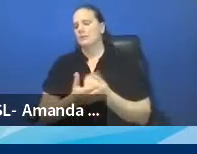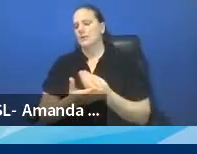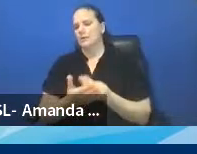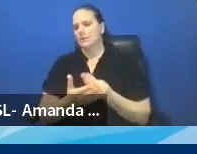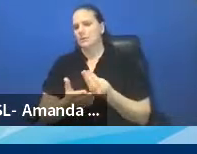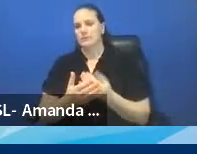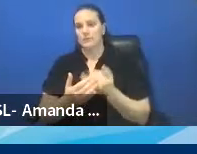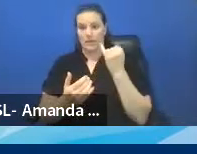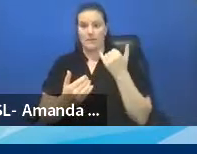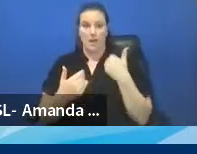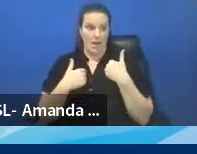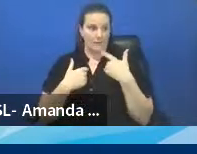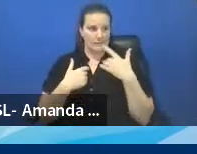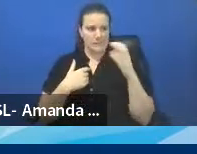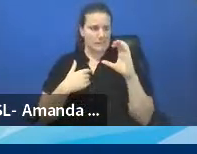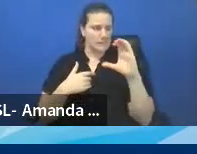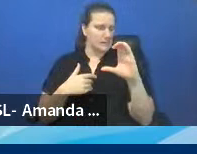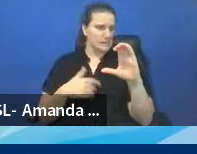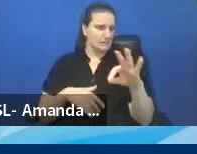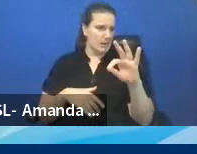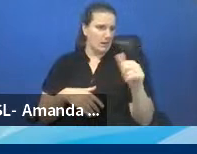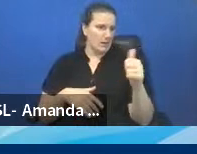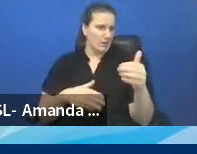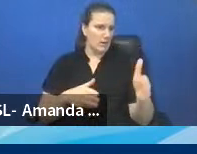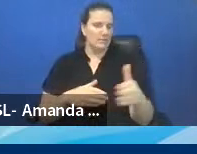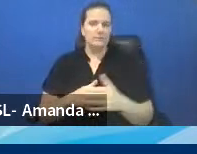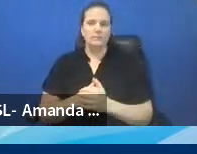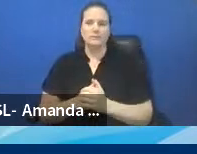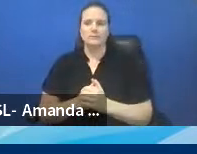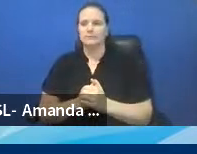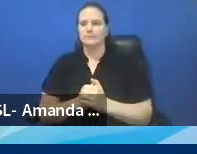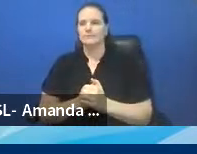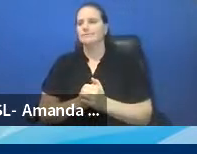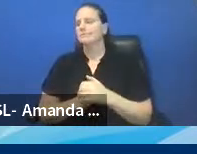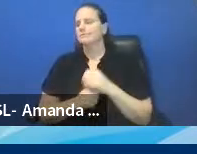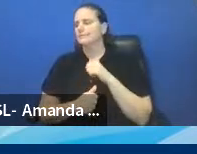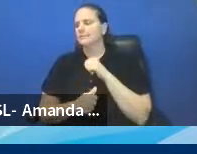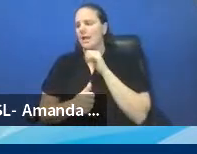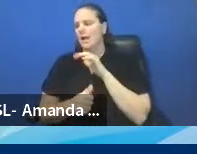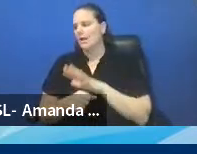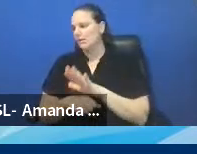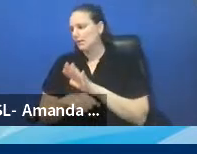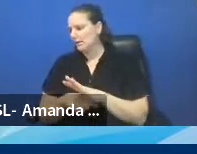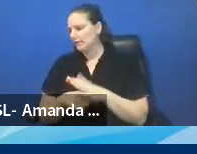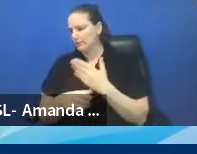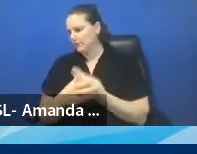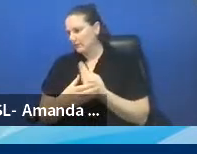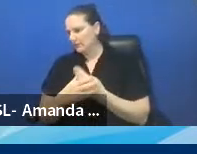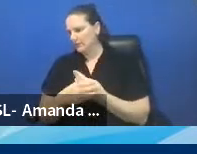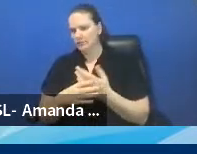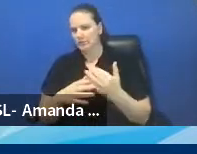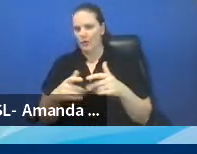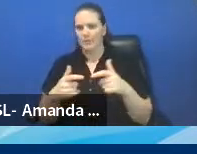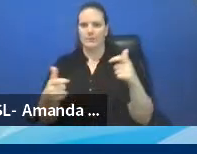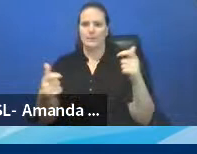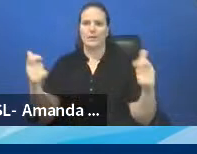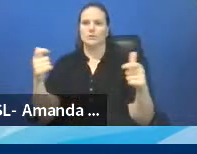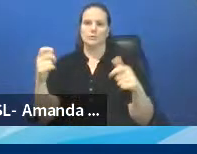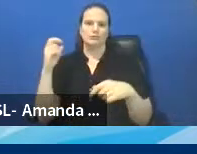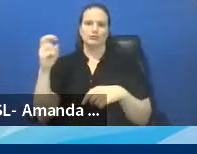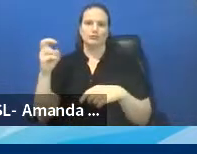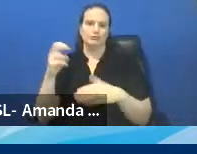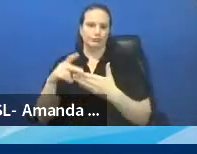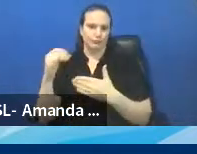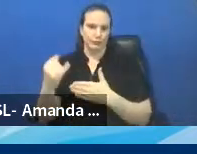there was, we would be looking at that, but there just aren't enough sources of funding for a major transportation